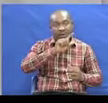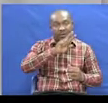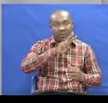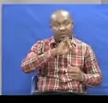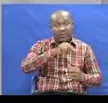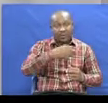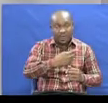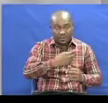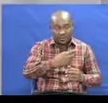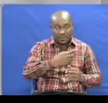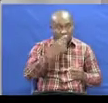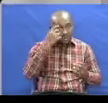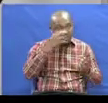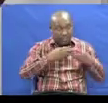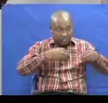addition